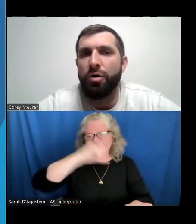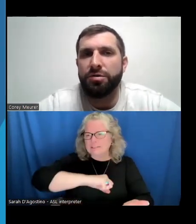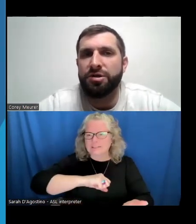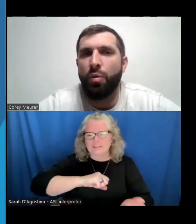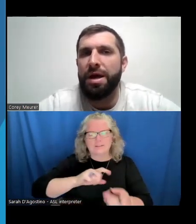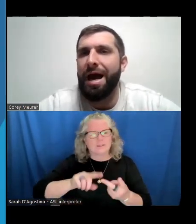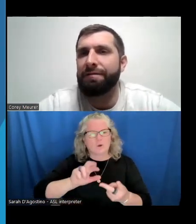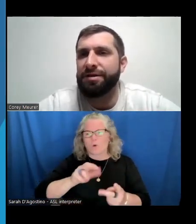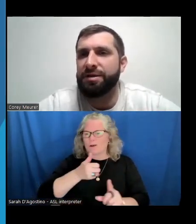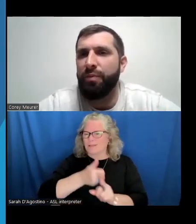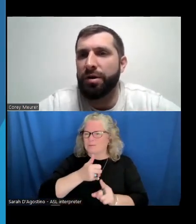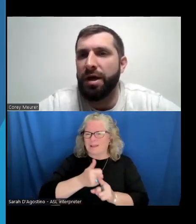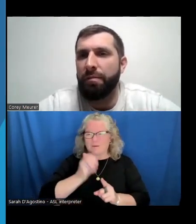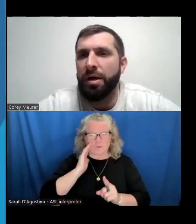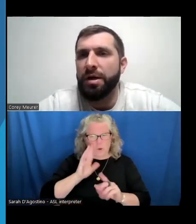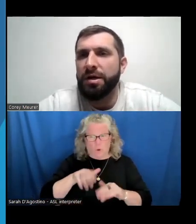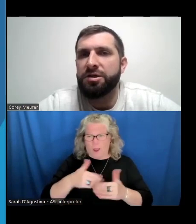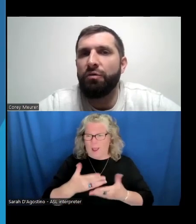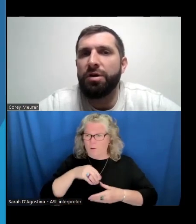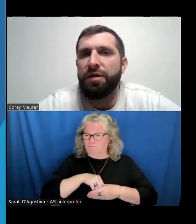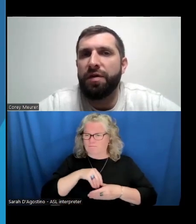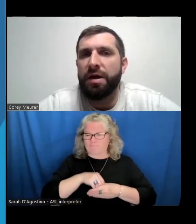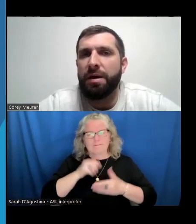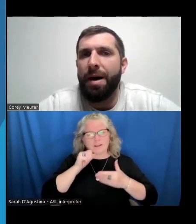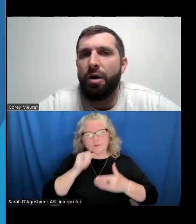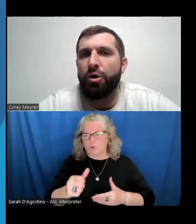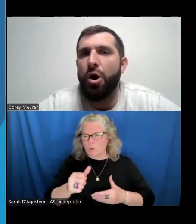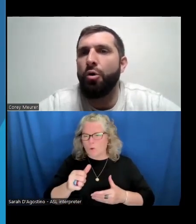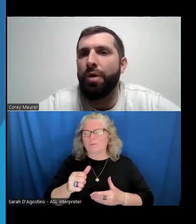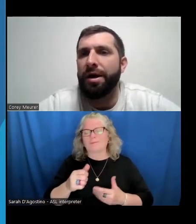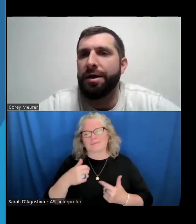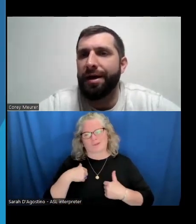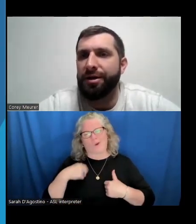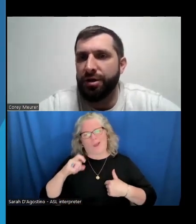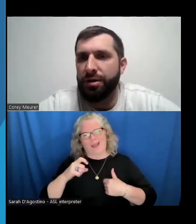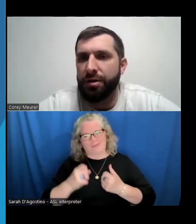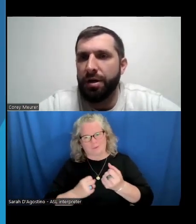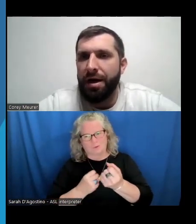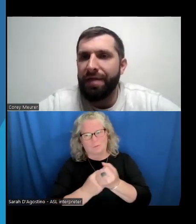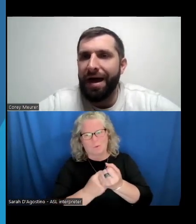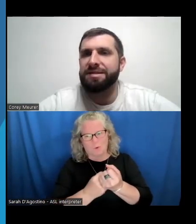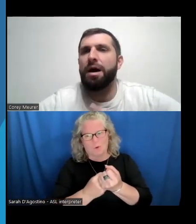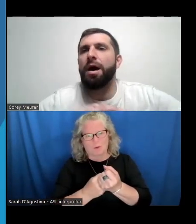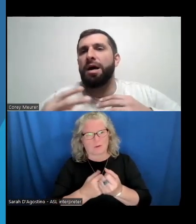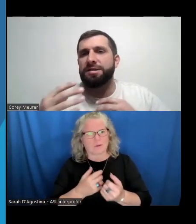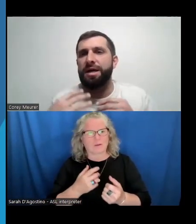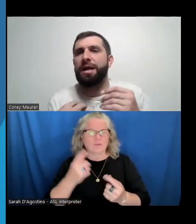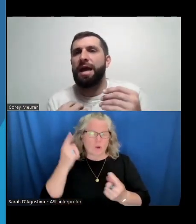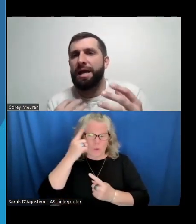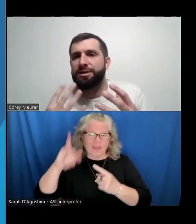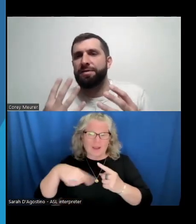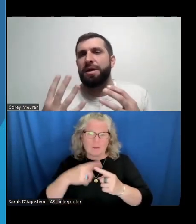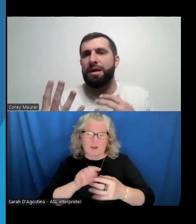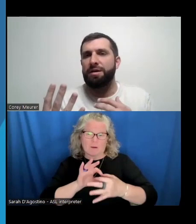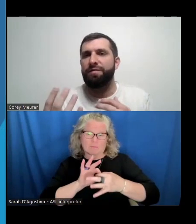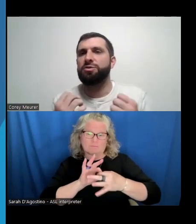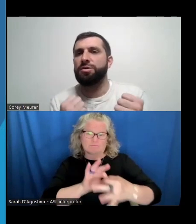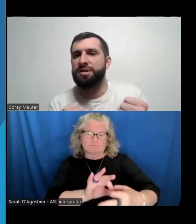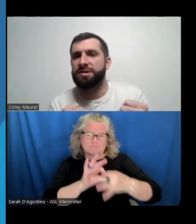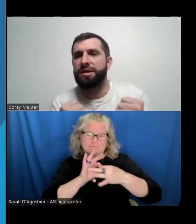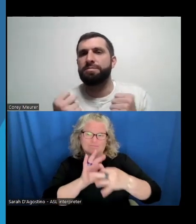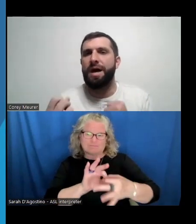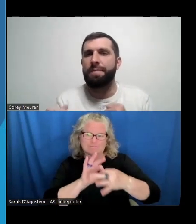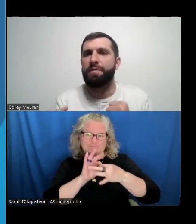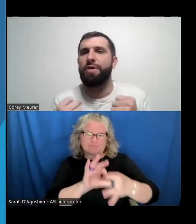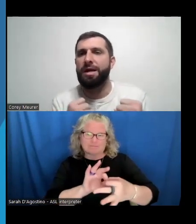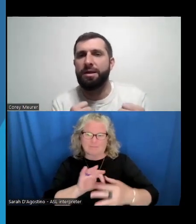on their own. So we have to support them. So really thinking about co-regulation. That's us engaging the individuals